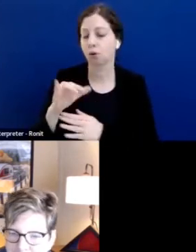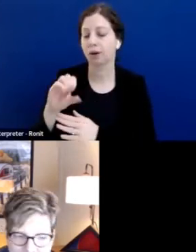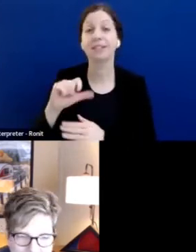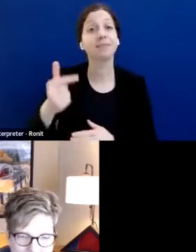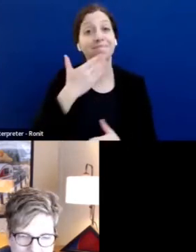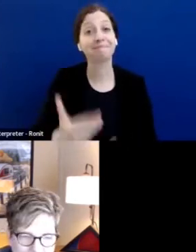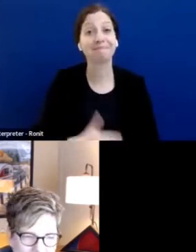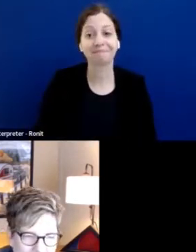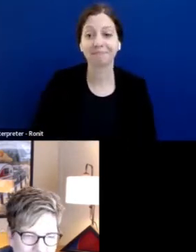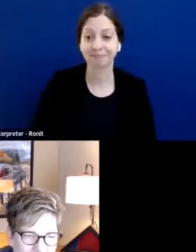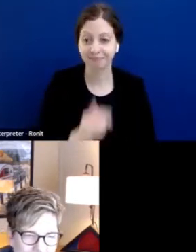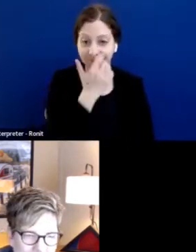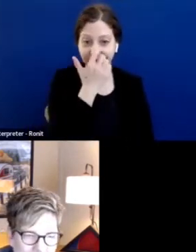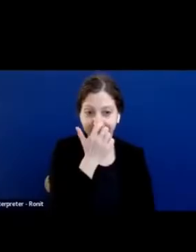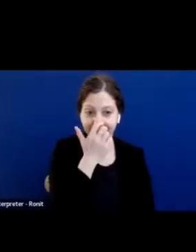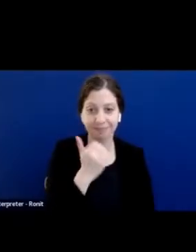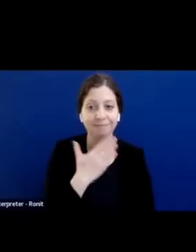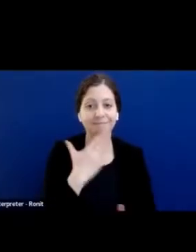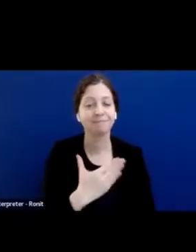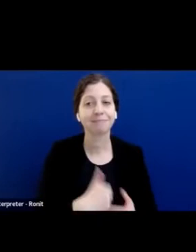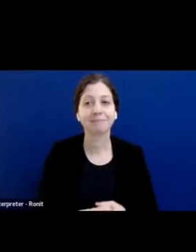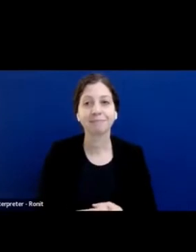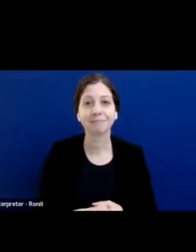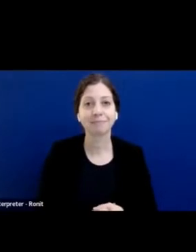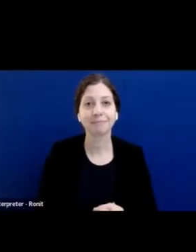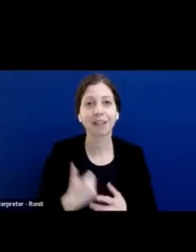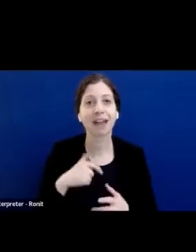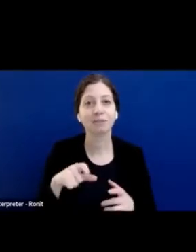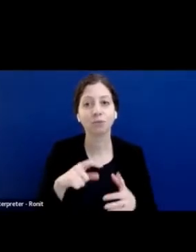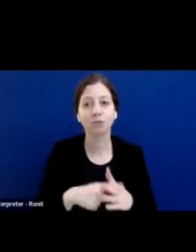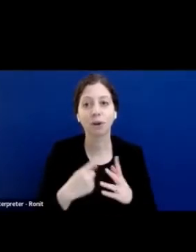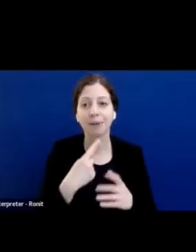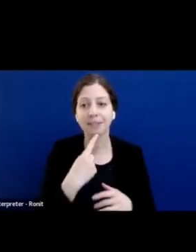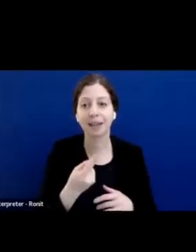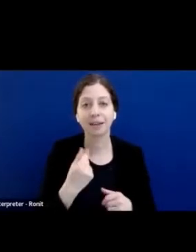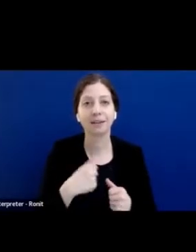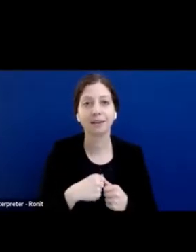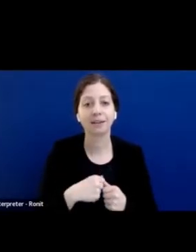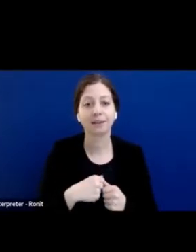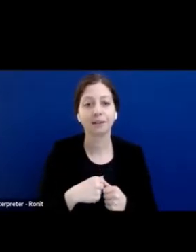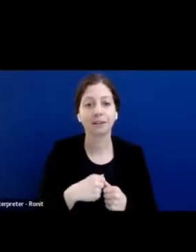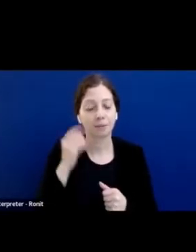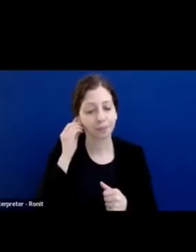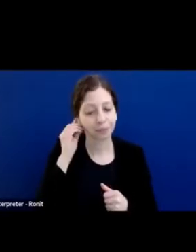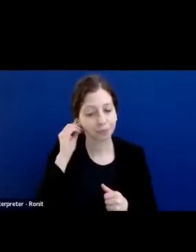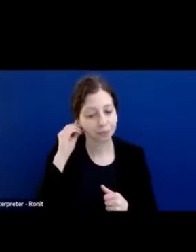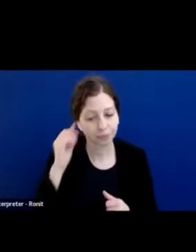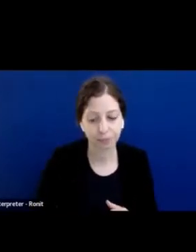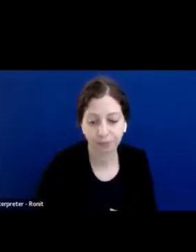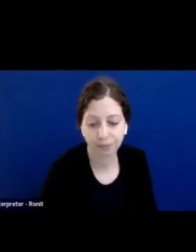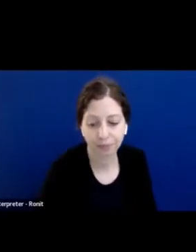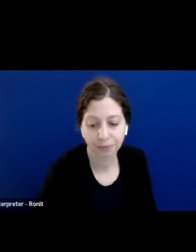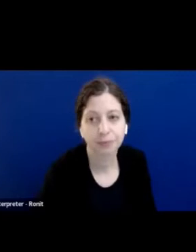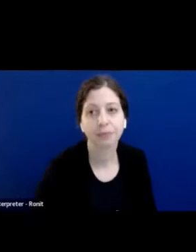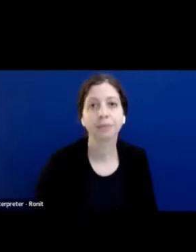you. Thank you. And I just have to start by saying huge shout out to Alabama.